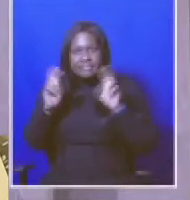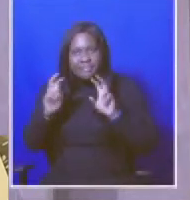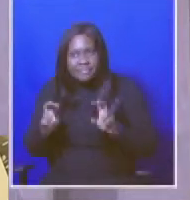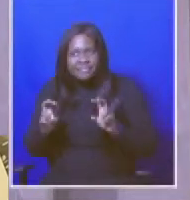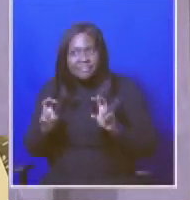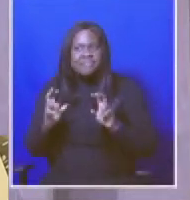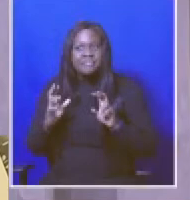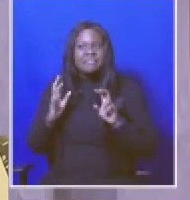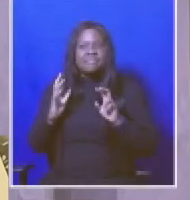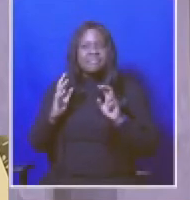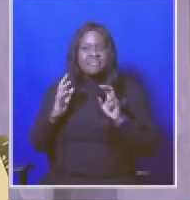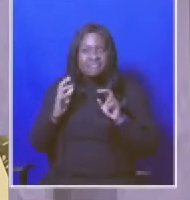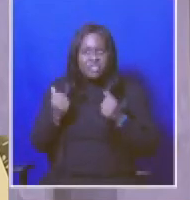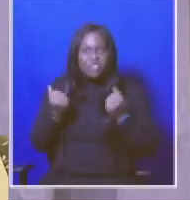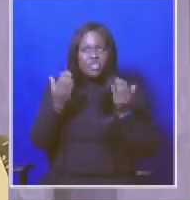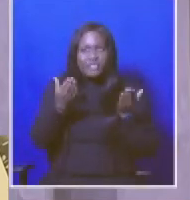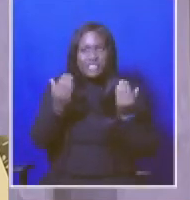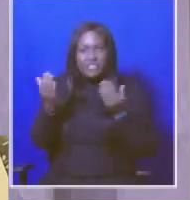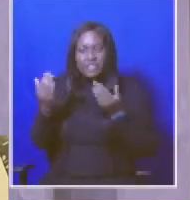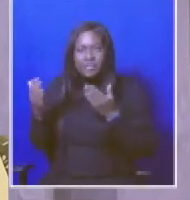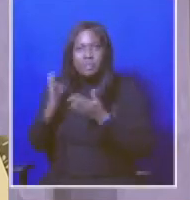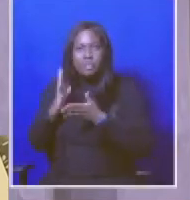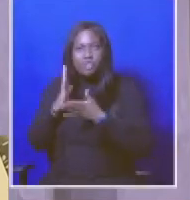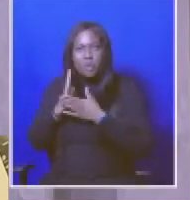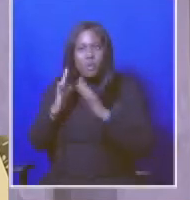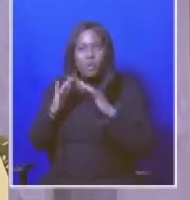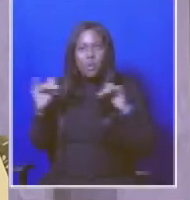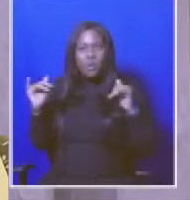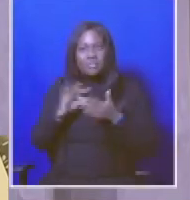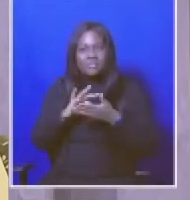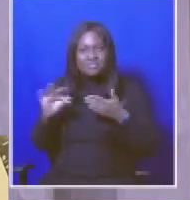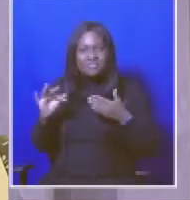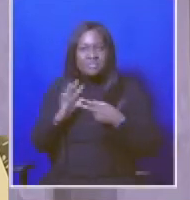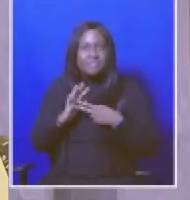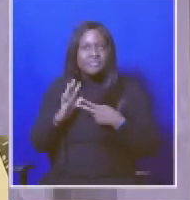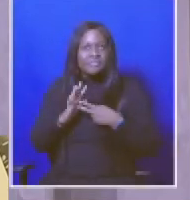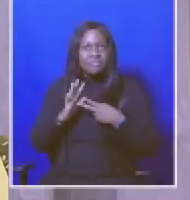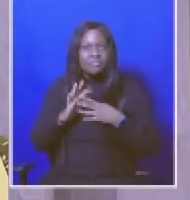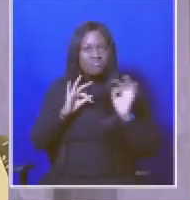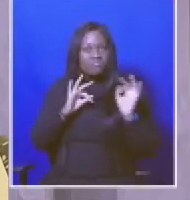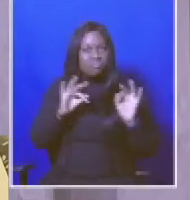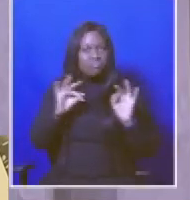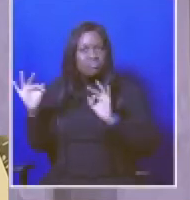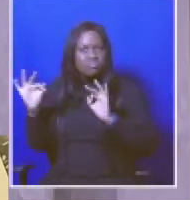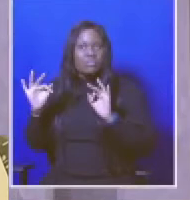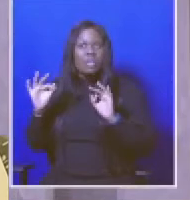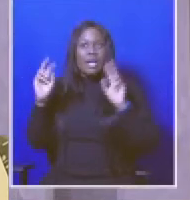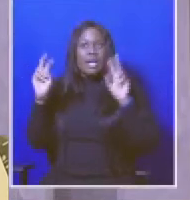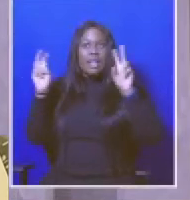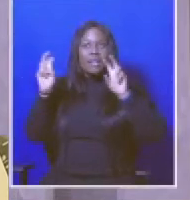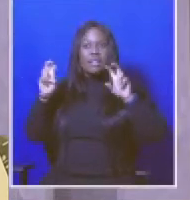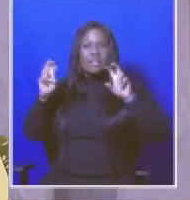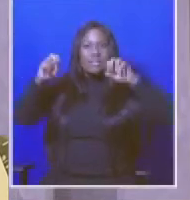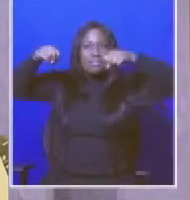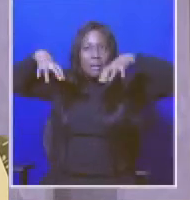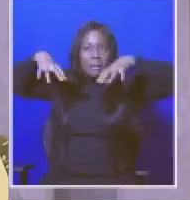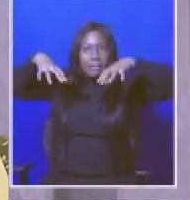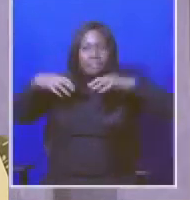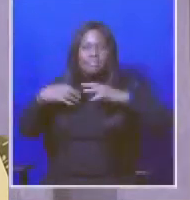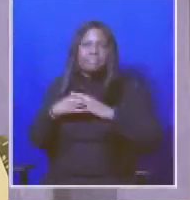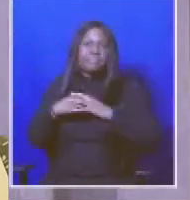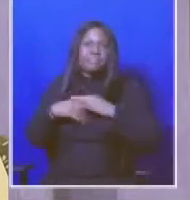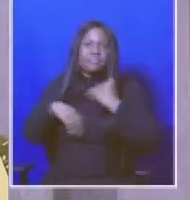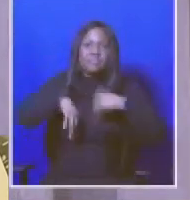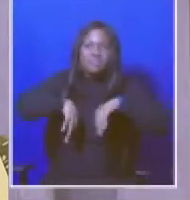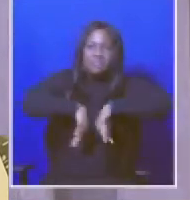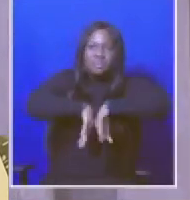basic services such as clean water, sanitation, sustainable energy, refuse collection,